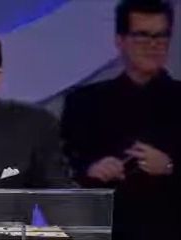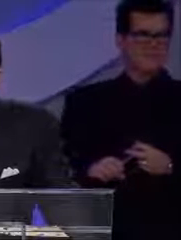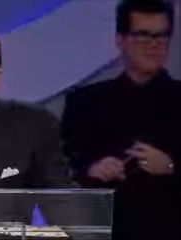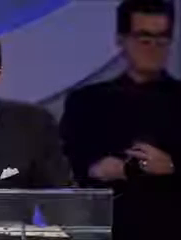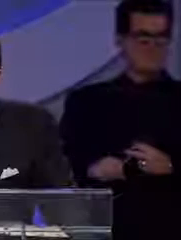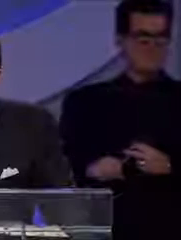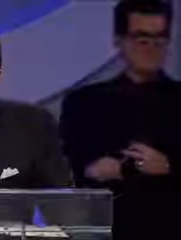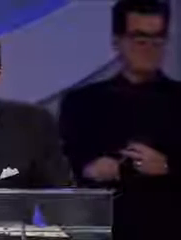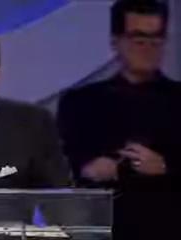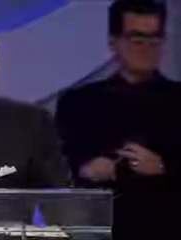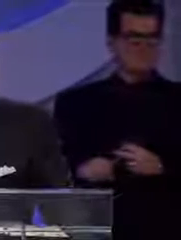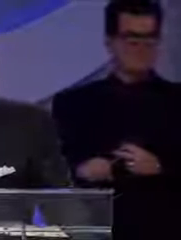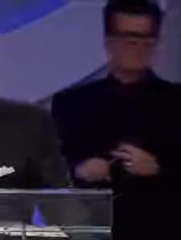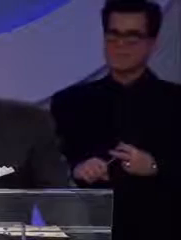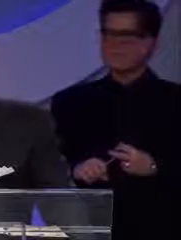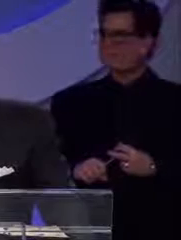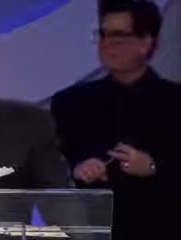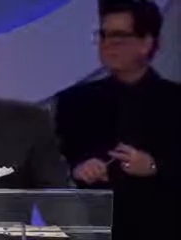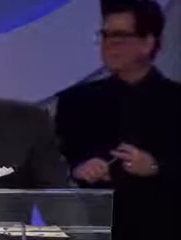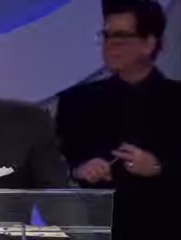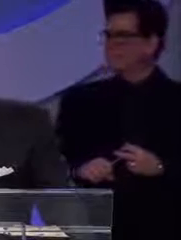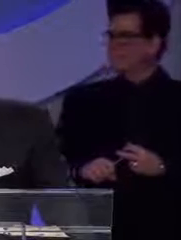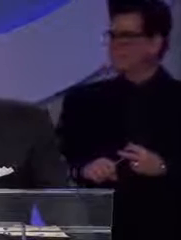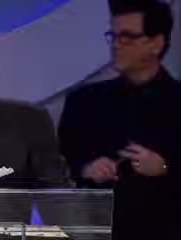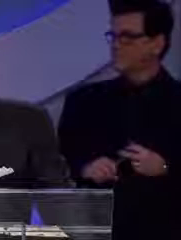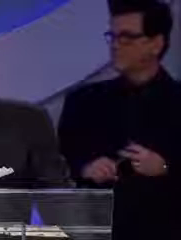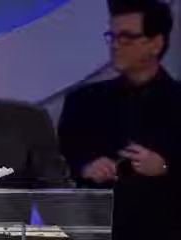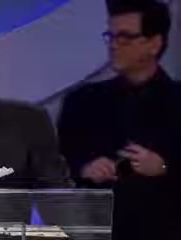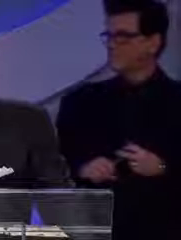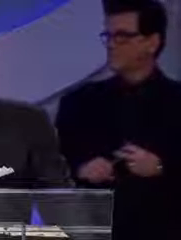them. Amen?